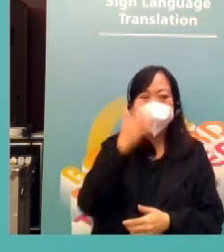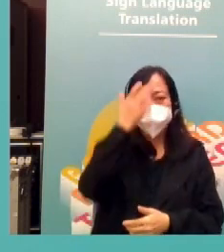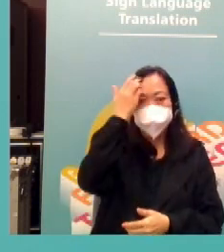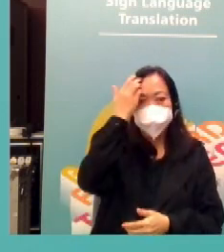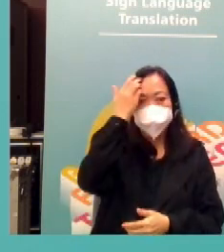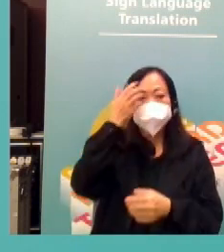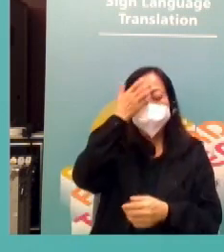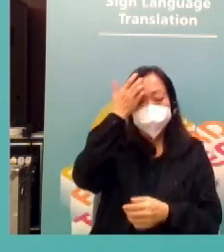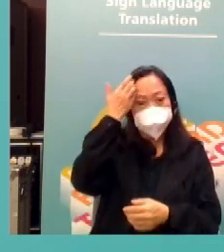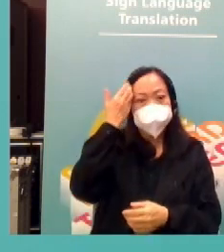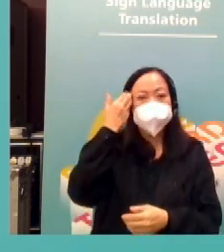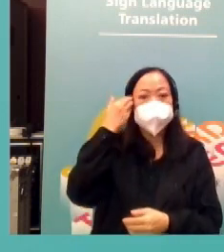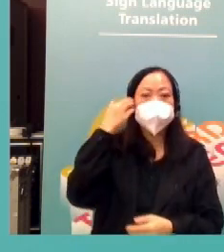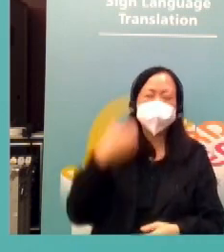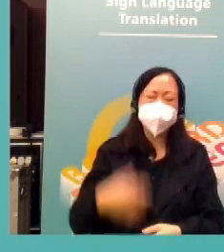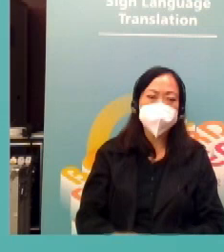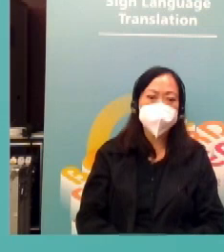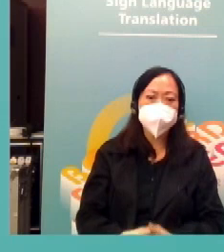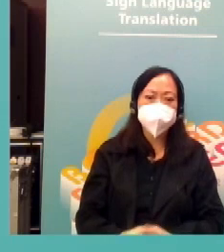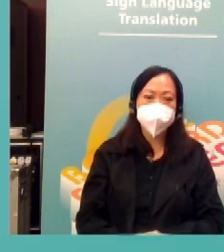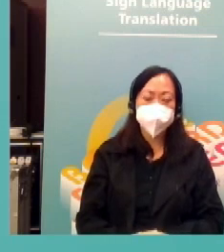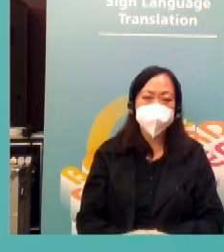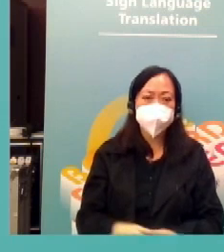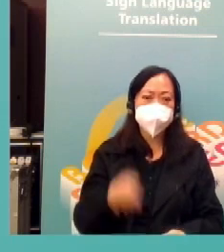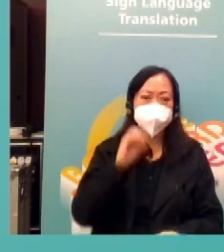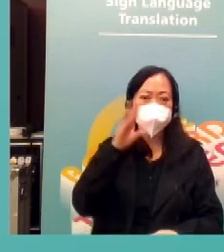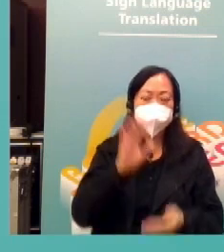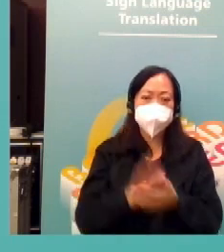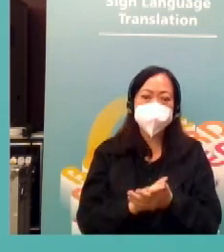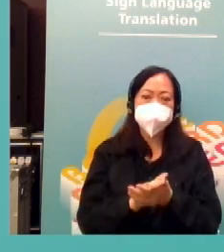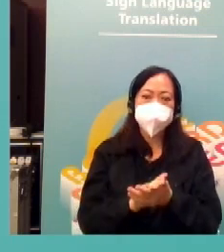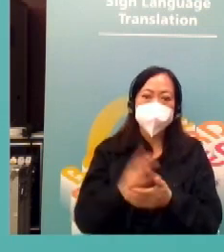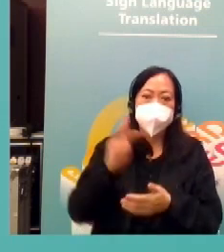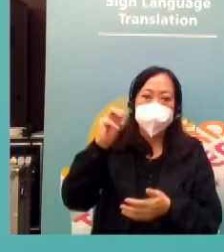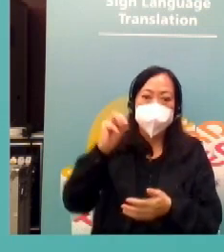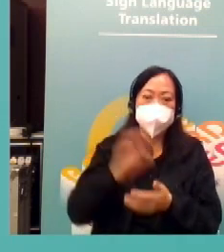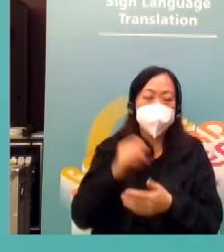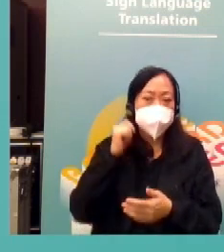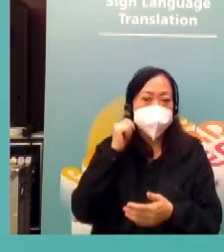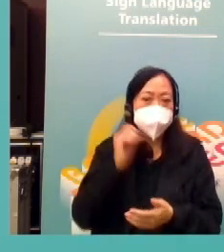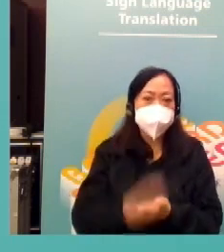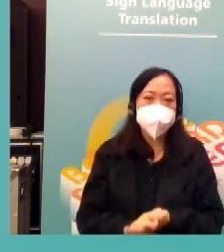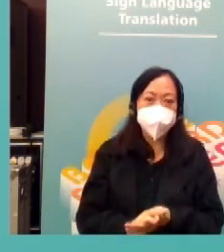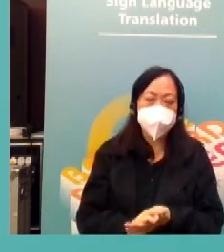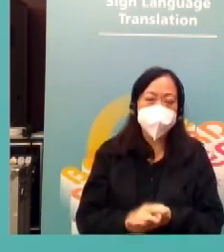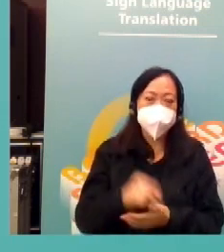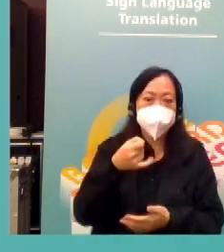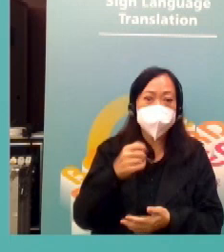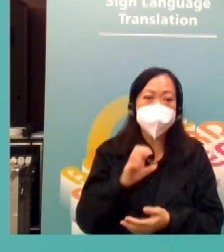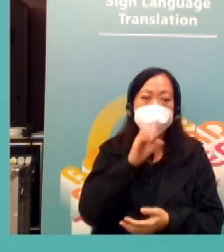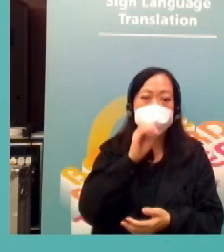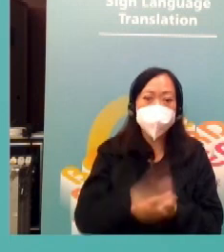good tie to my question for Maggie, because Jonathan talked about the importance of measurement. Clearly, Maggie, in your